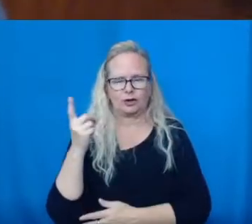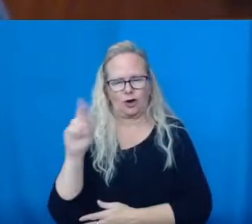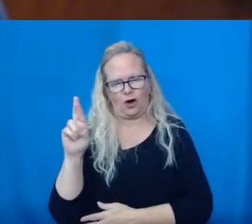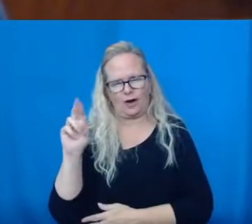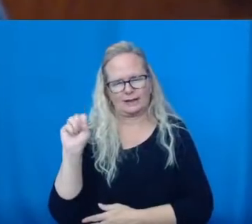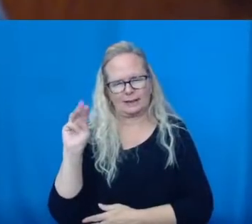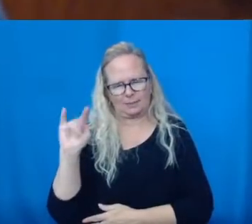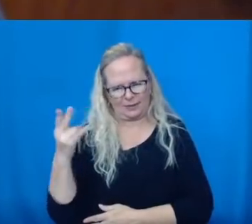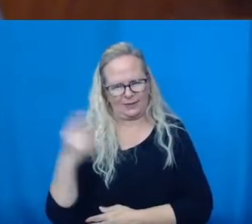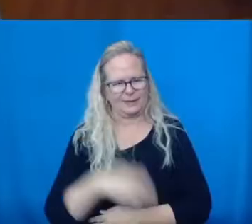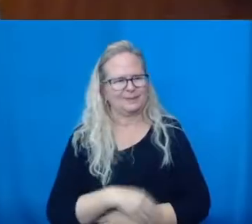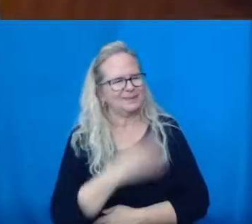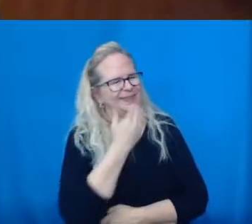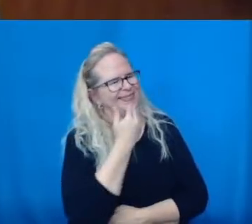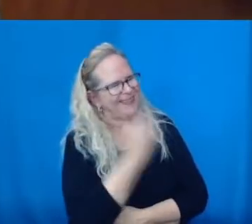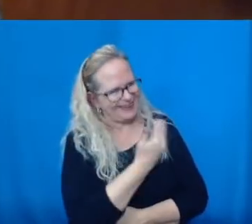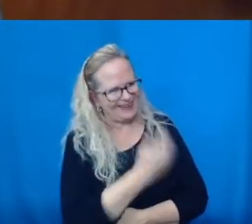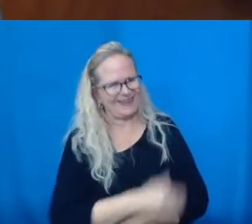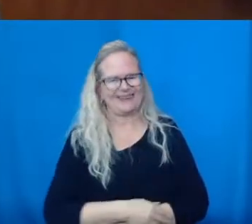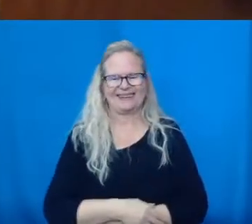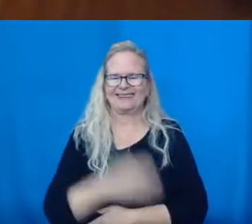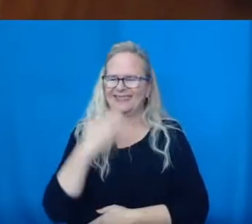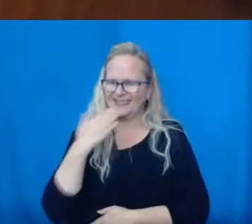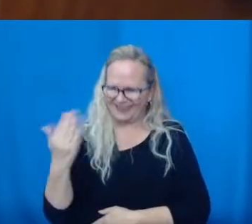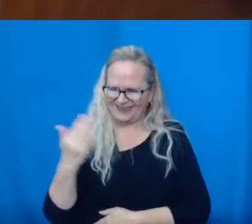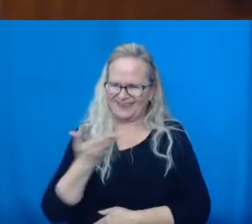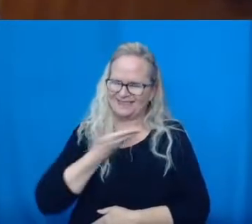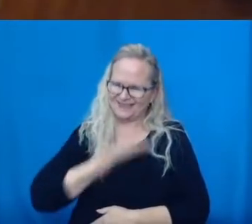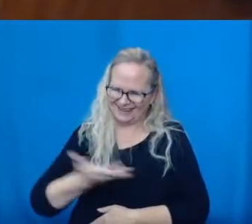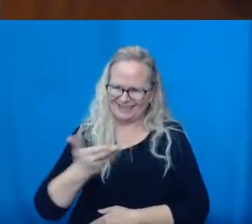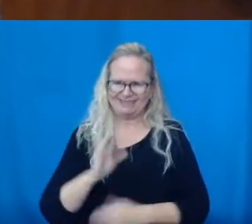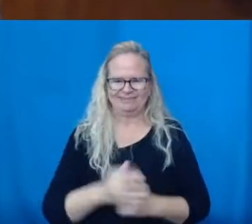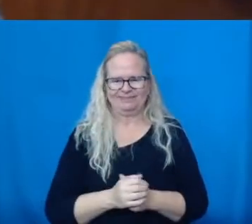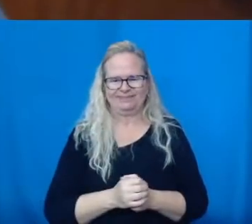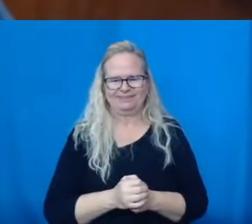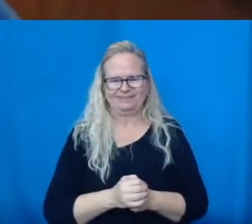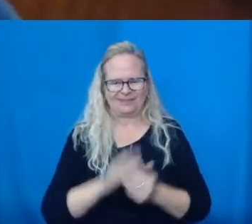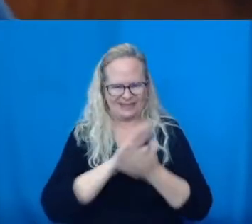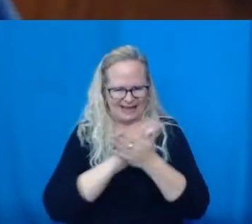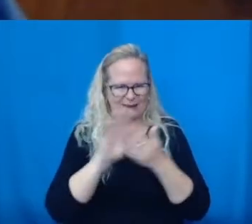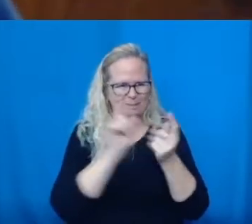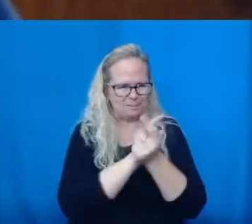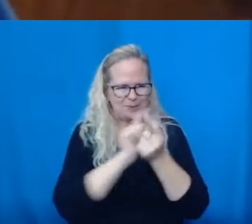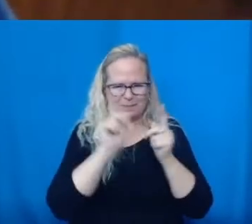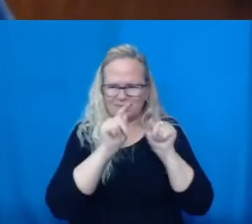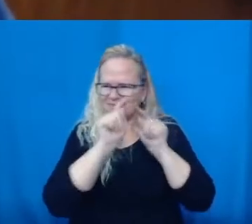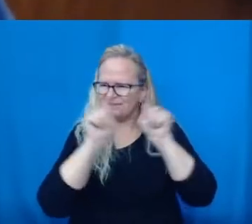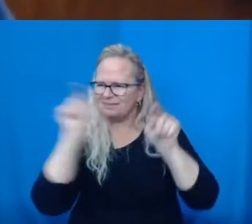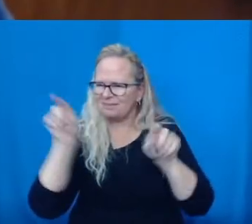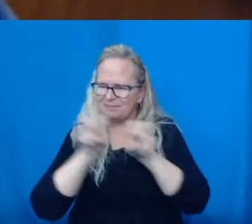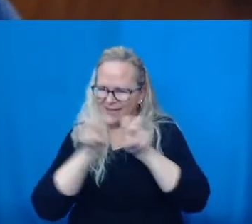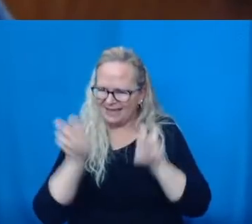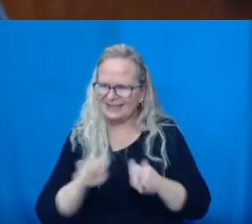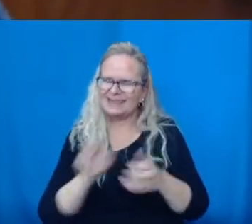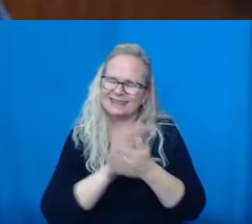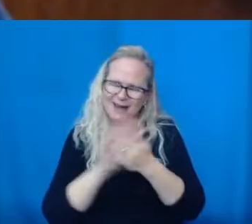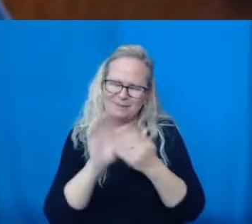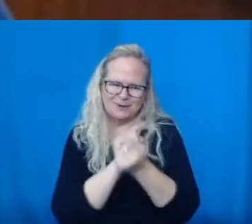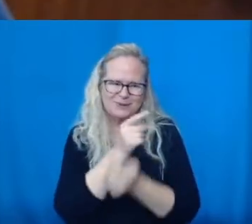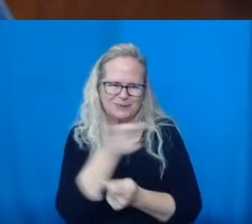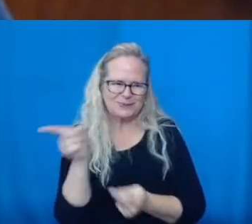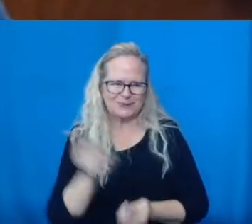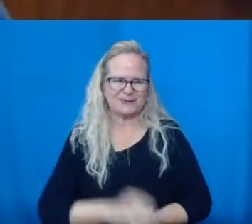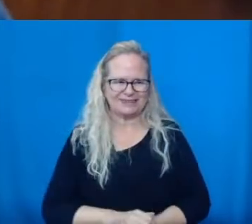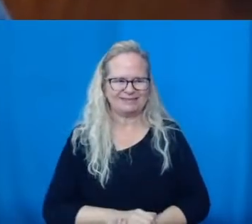And it's great to meet the other panelists too. So thank you. I'm glad to have the opportunity to expand on some of